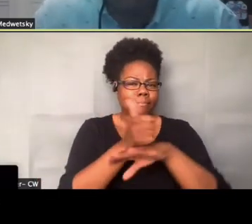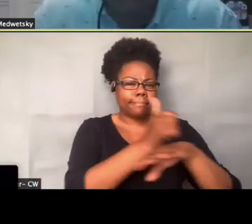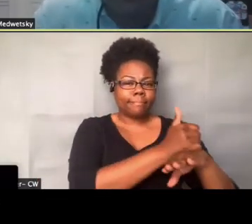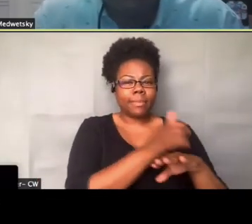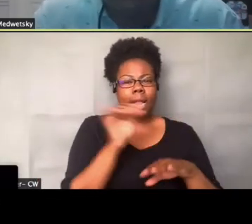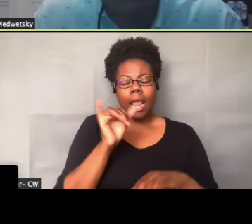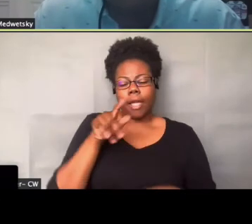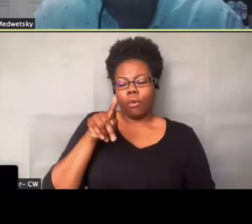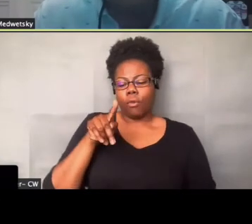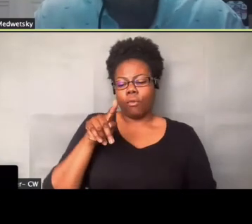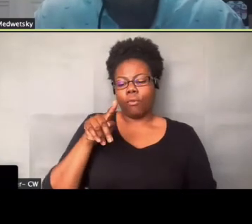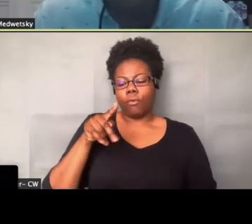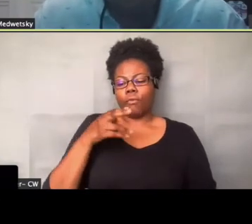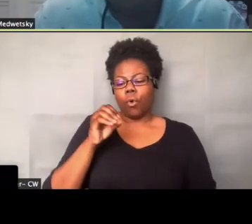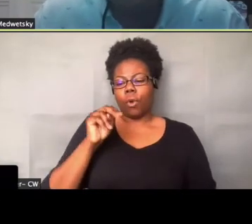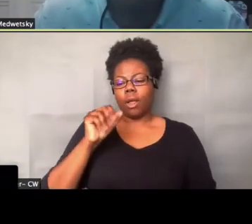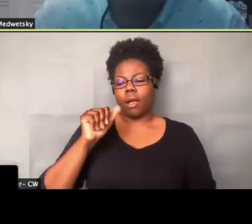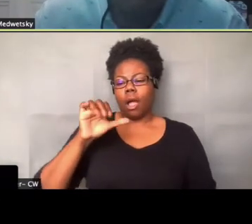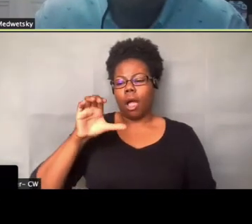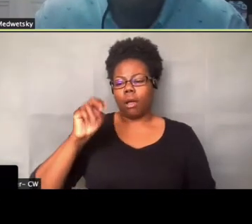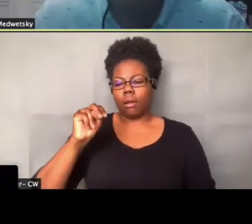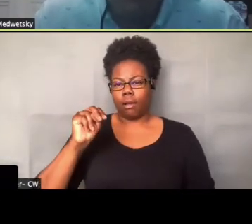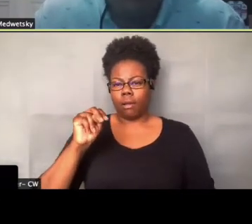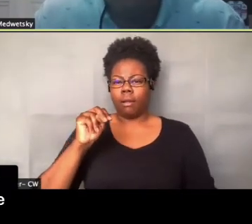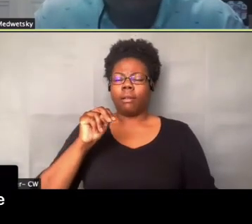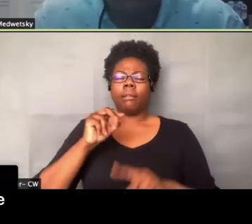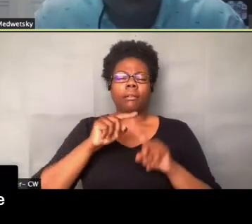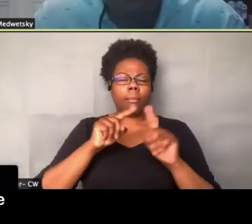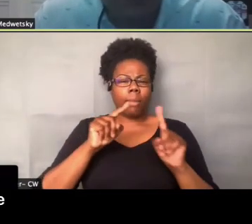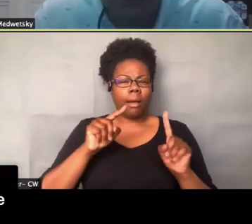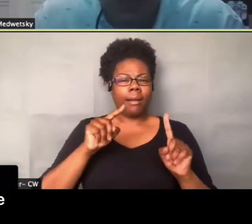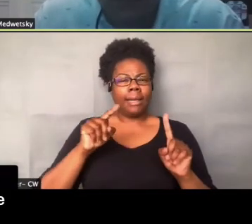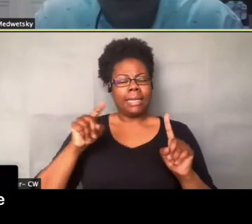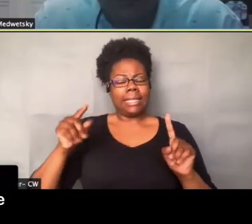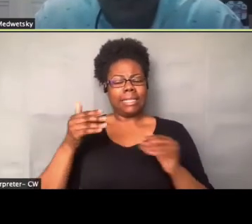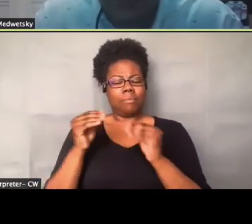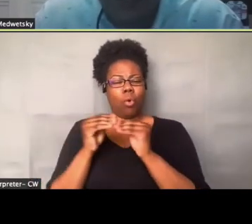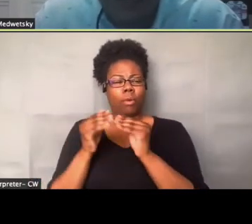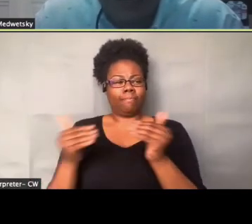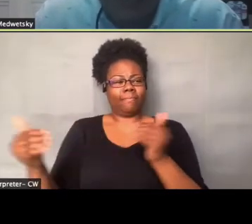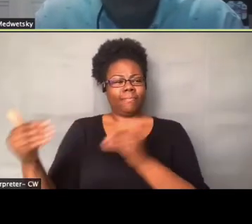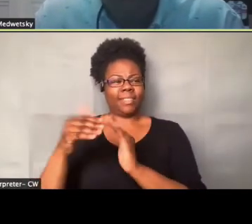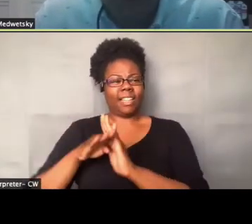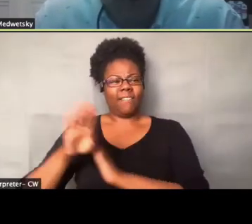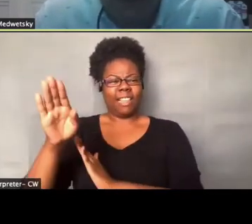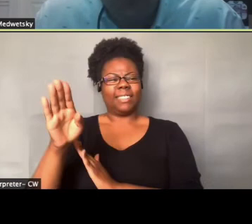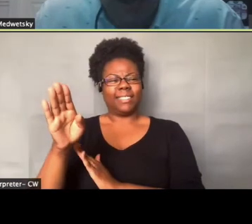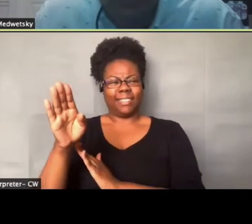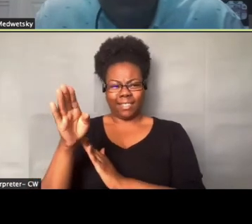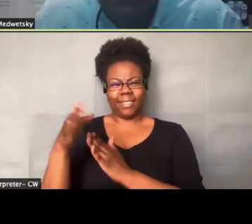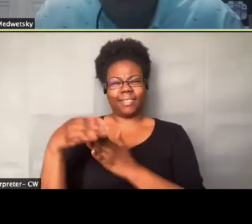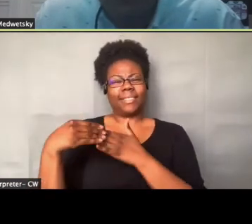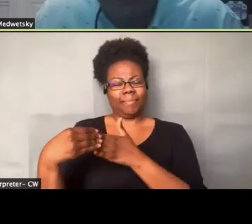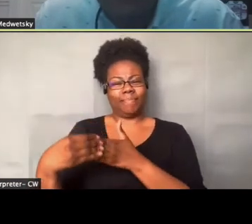what Phonak done, but they've done this maybe a little ahead of others. So I just want to talk about that. So Phonak Roger system replaced